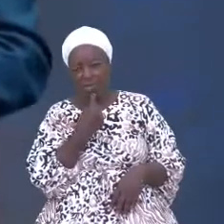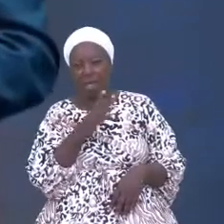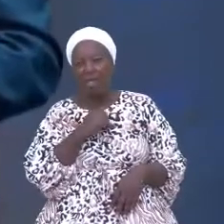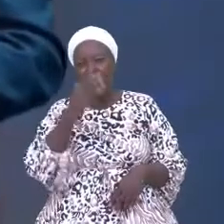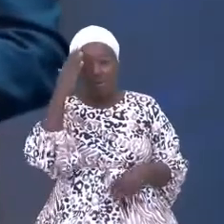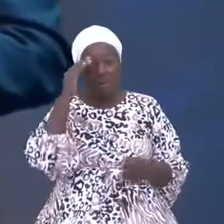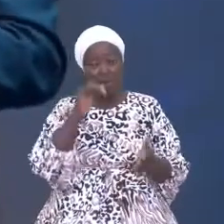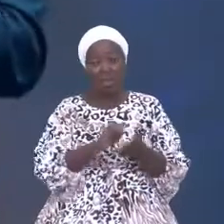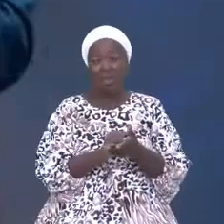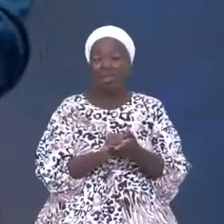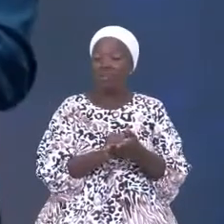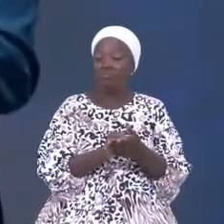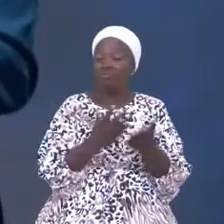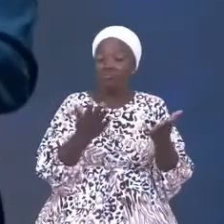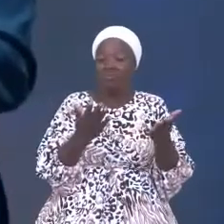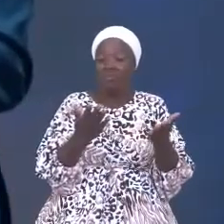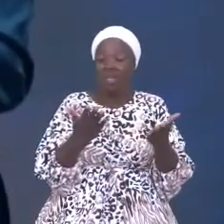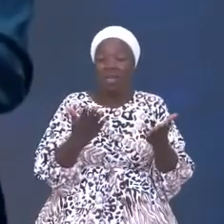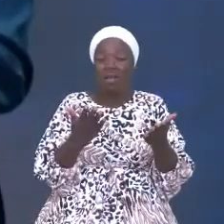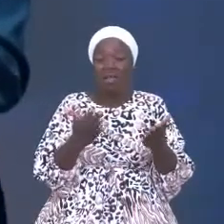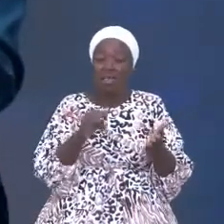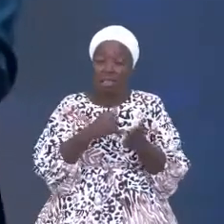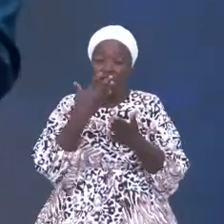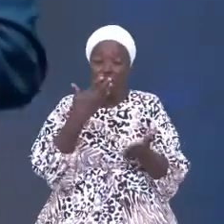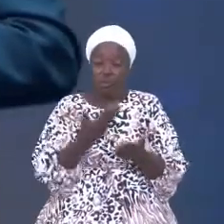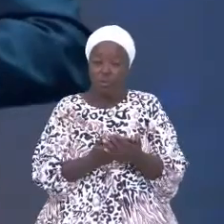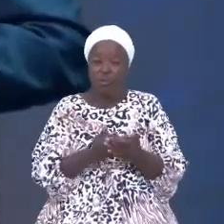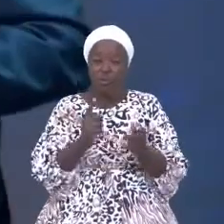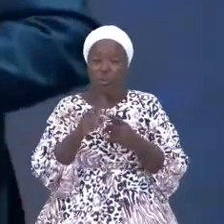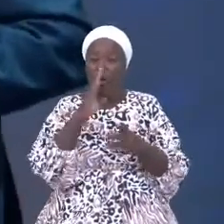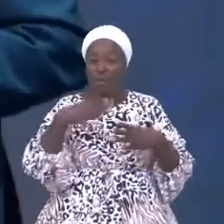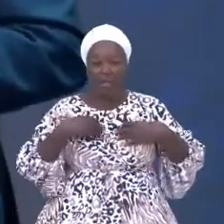SMS, to this very number,